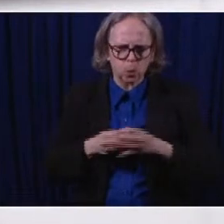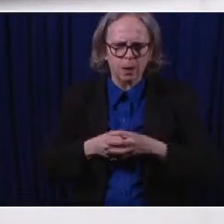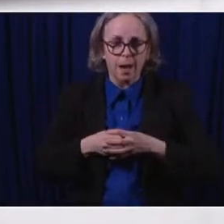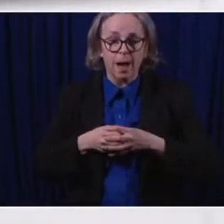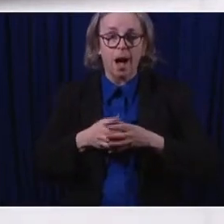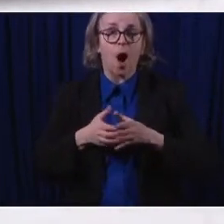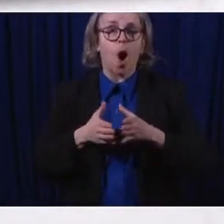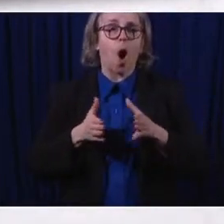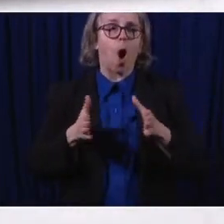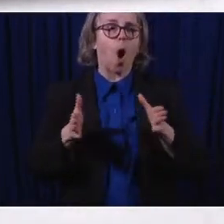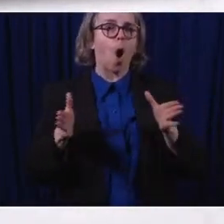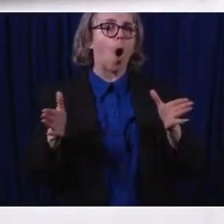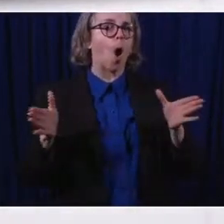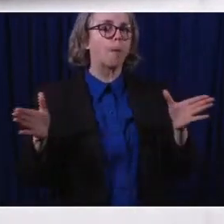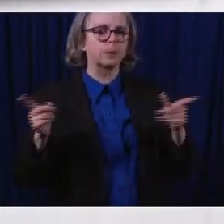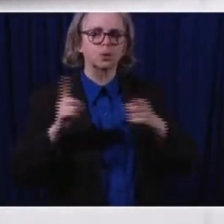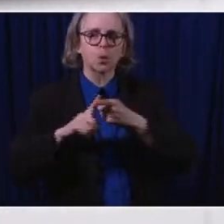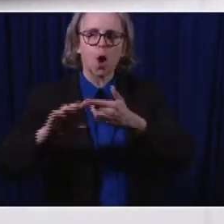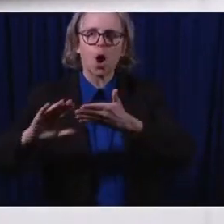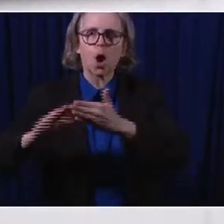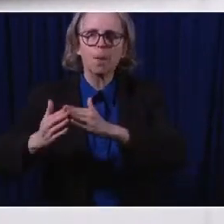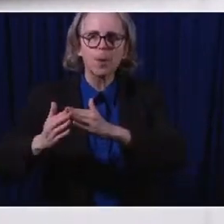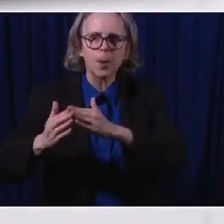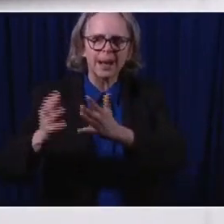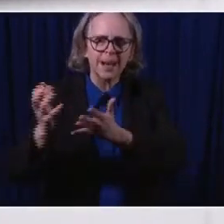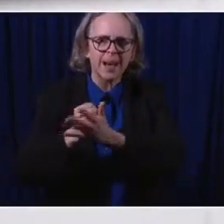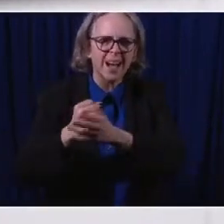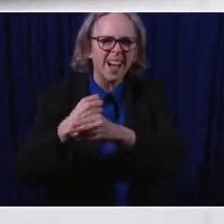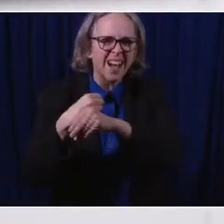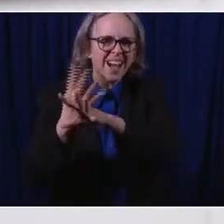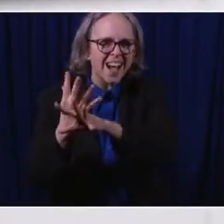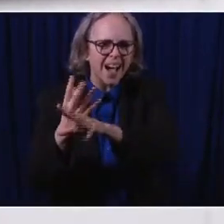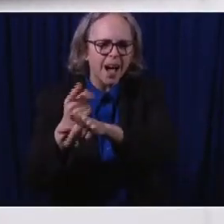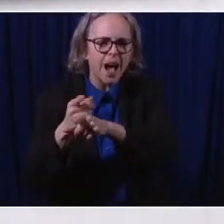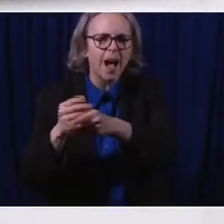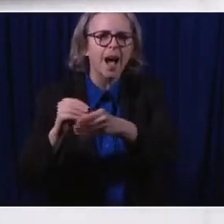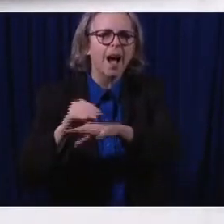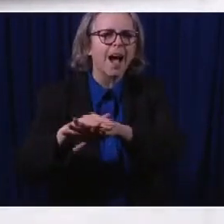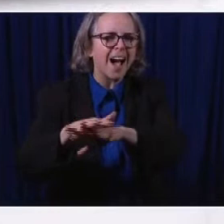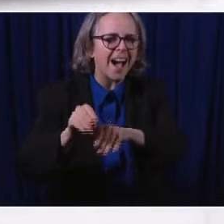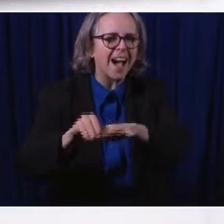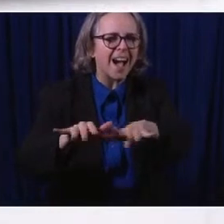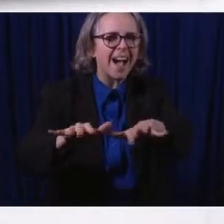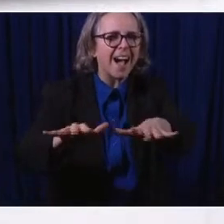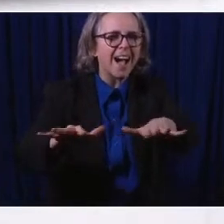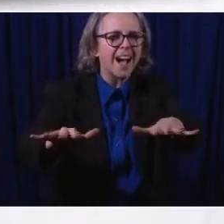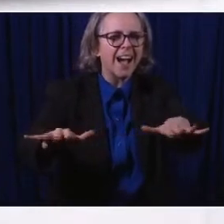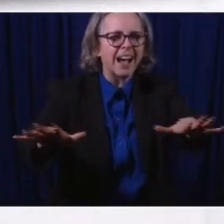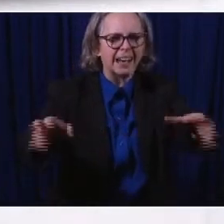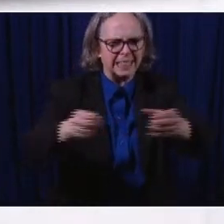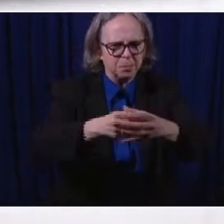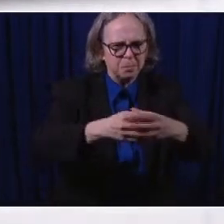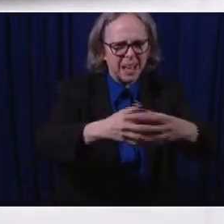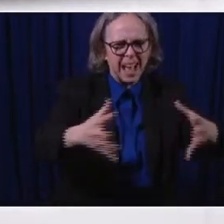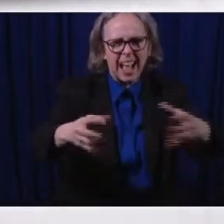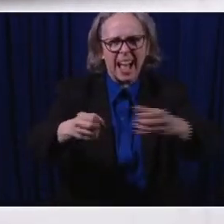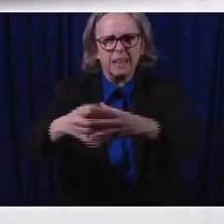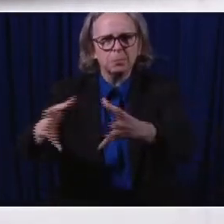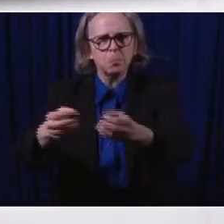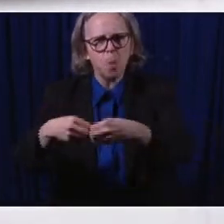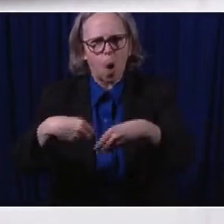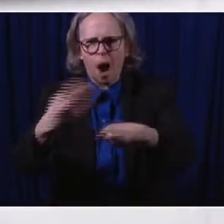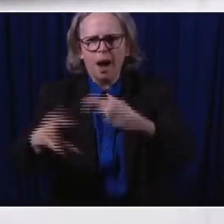a program today to extend high-speed internet services out to the community that will connect